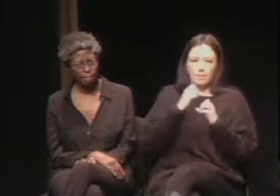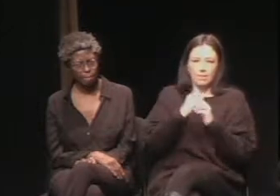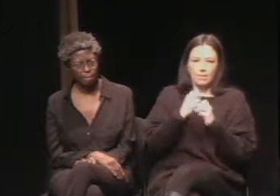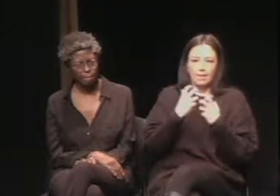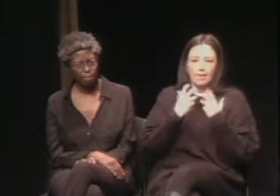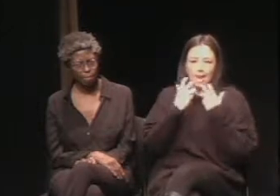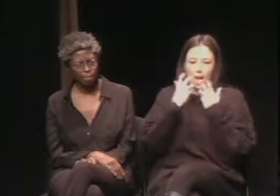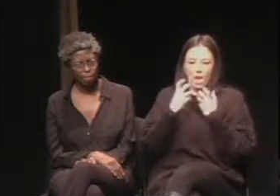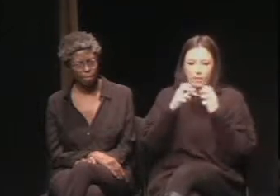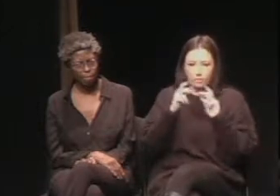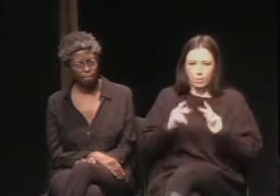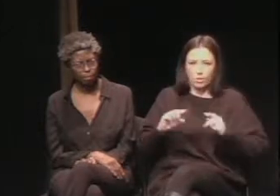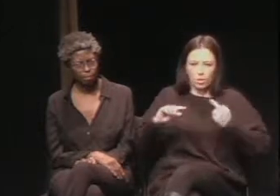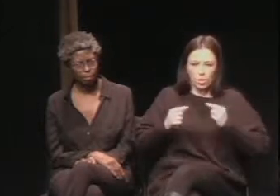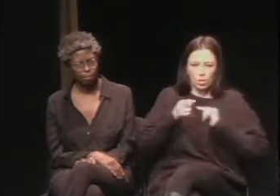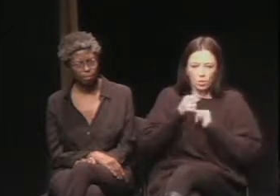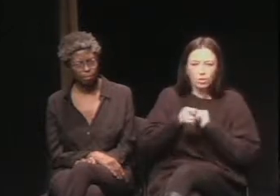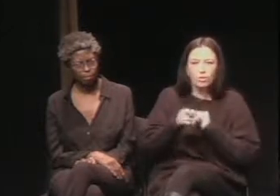that harmed you,